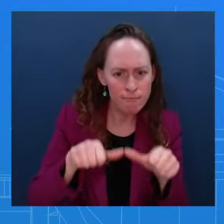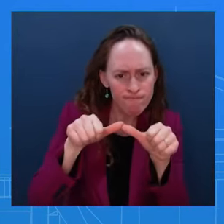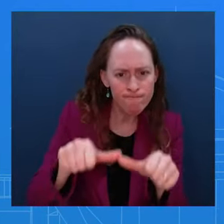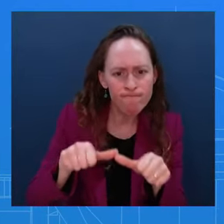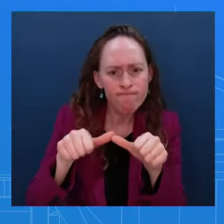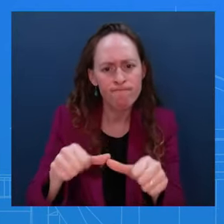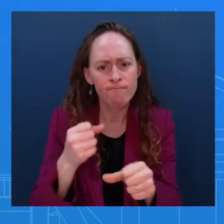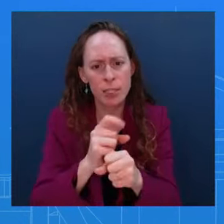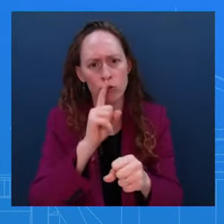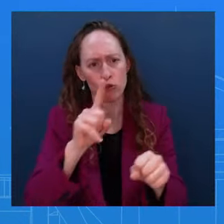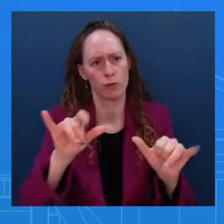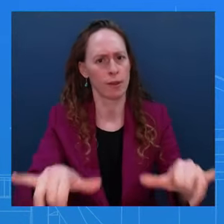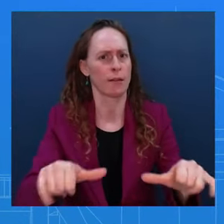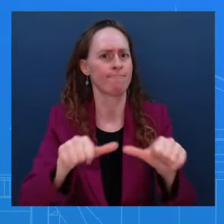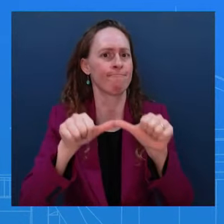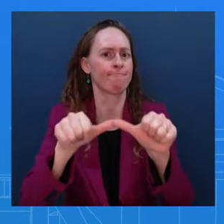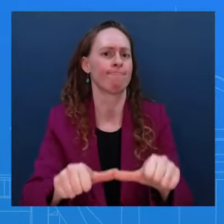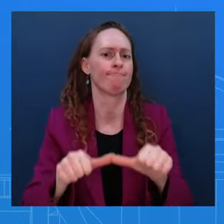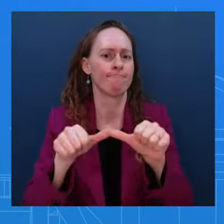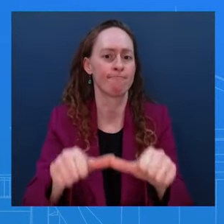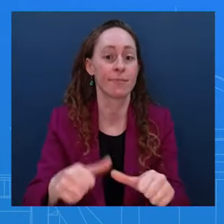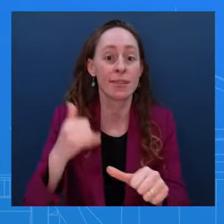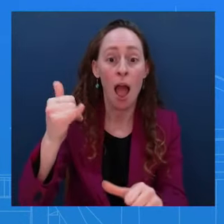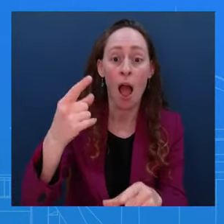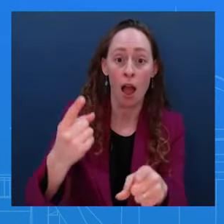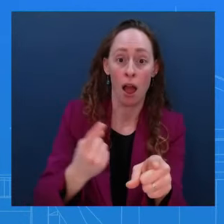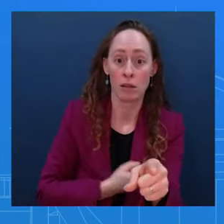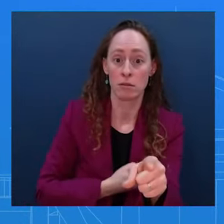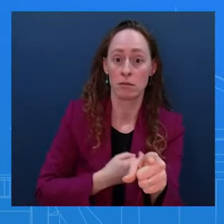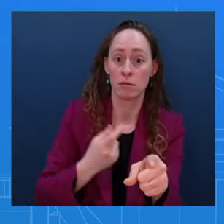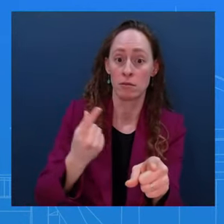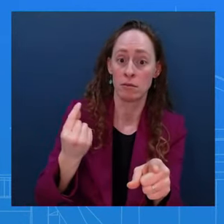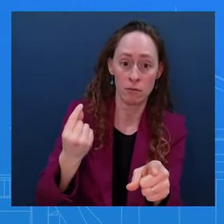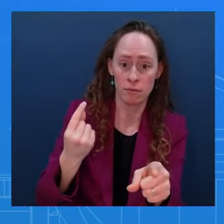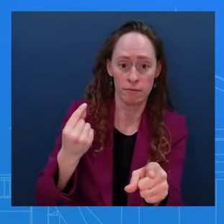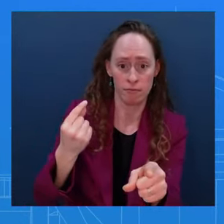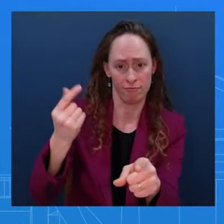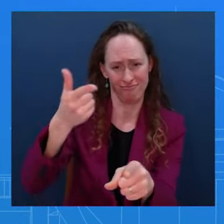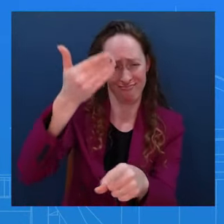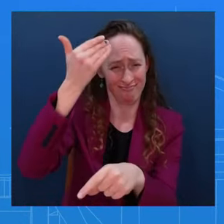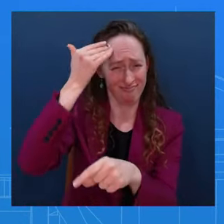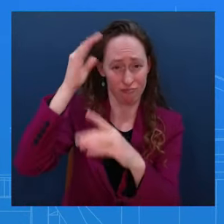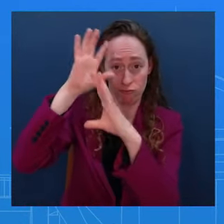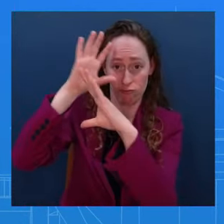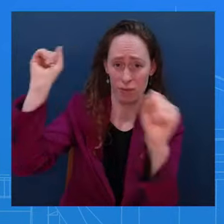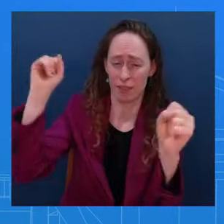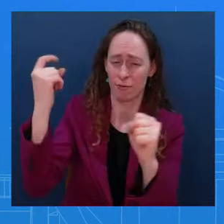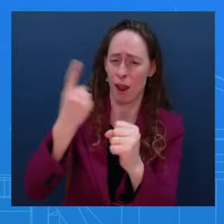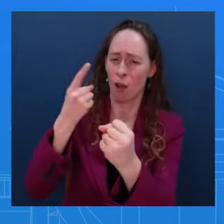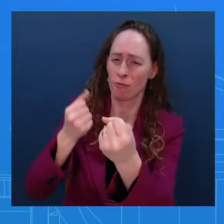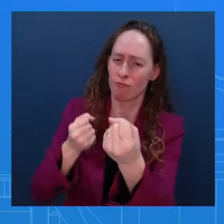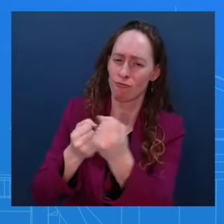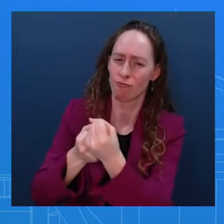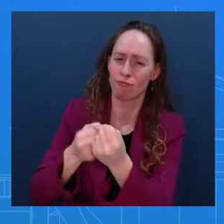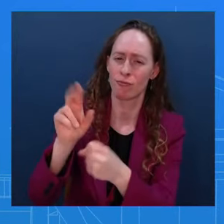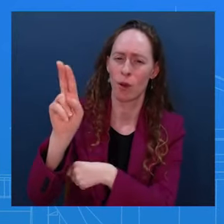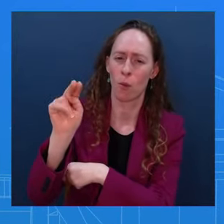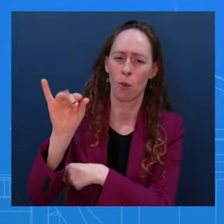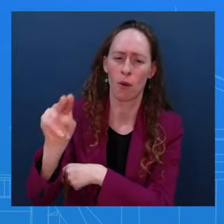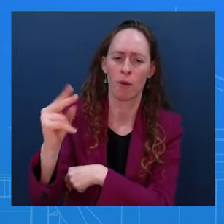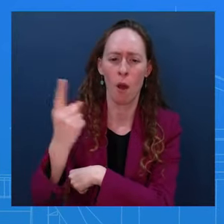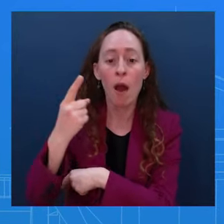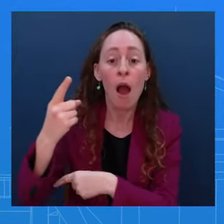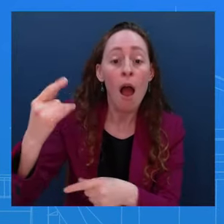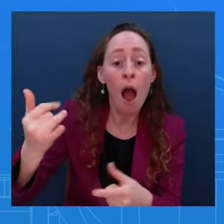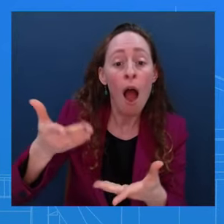of your question, the president is a union guy. He believes that collective bargaining is the right of union workers. He